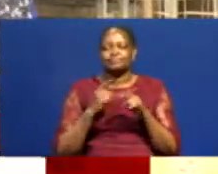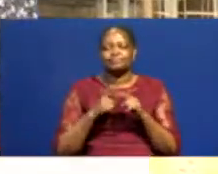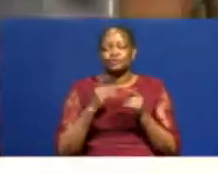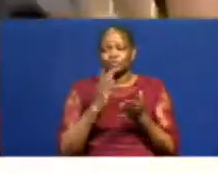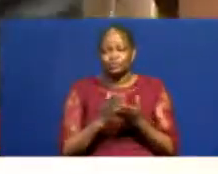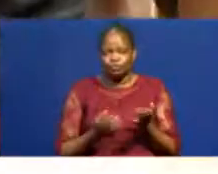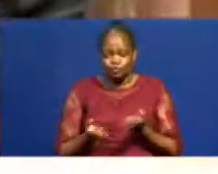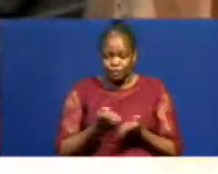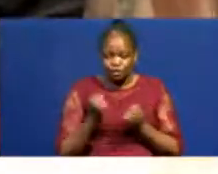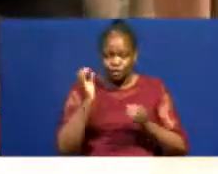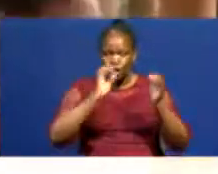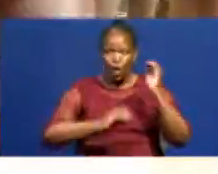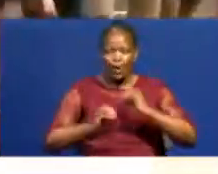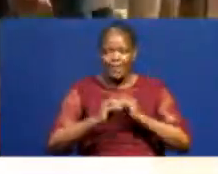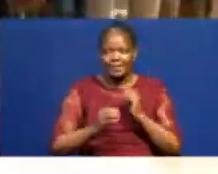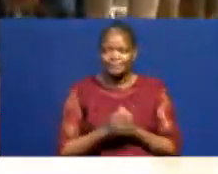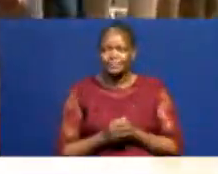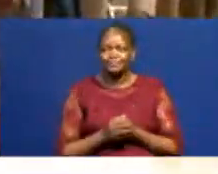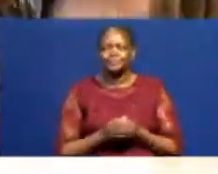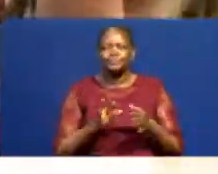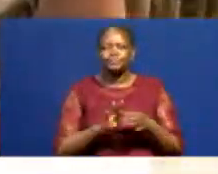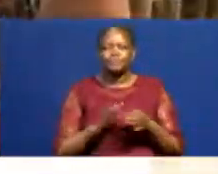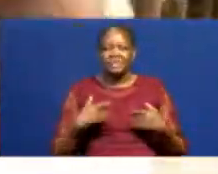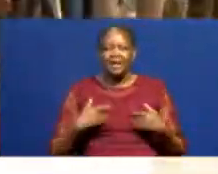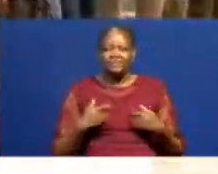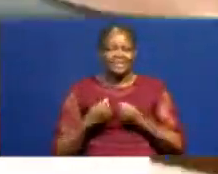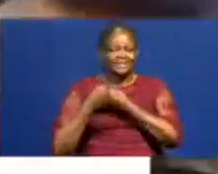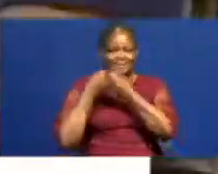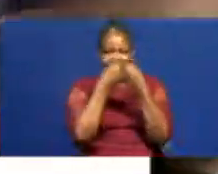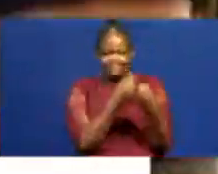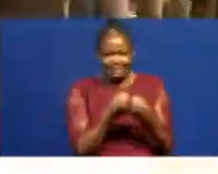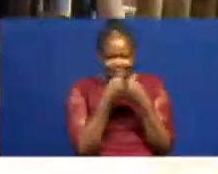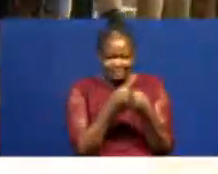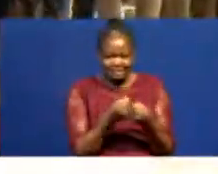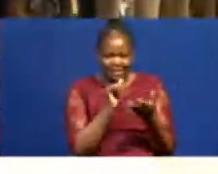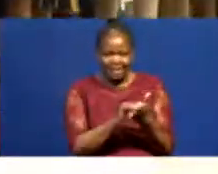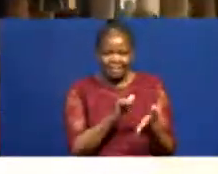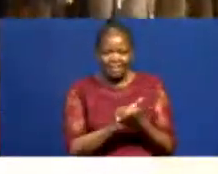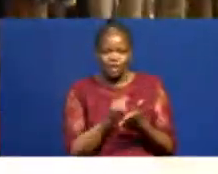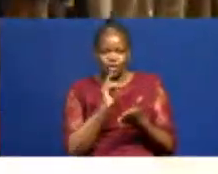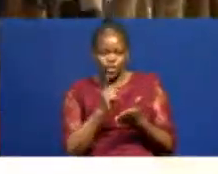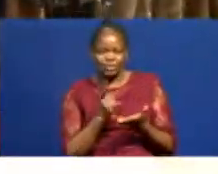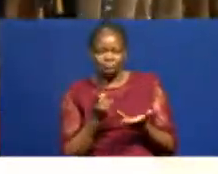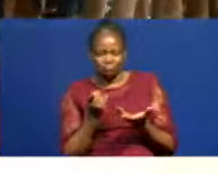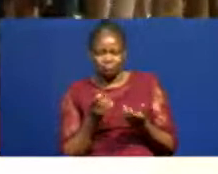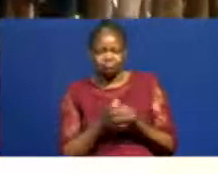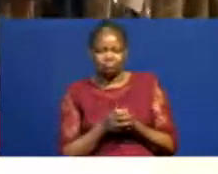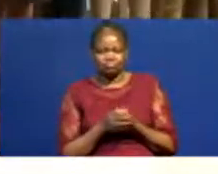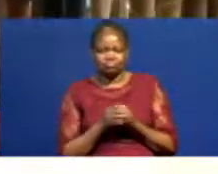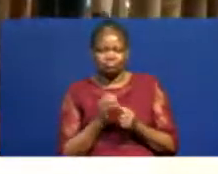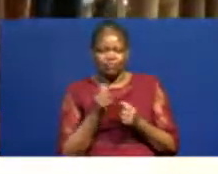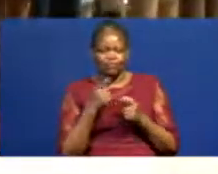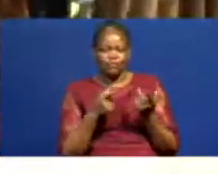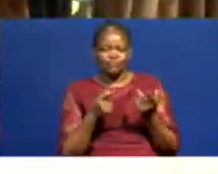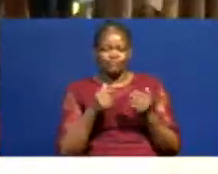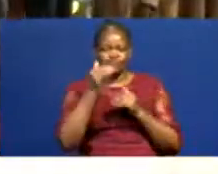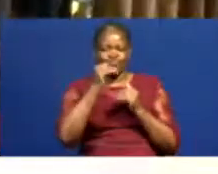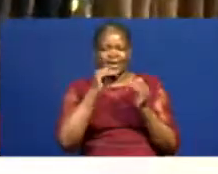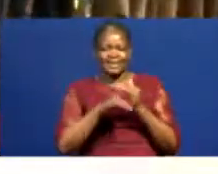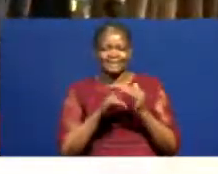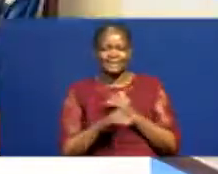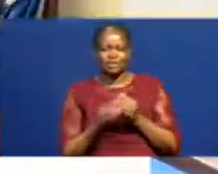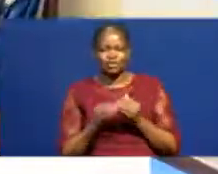economic contribution, cooperatives face a range of challenges that threaten their vitality, from limited access